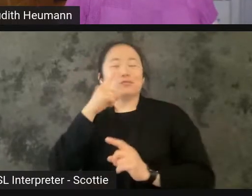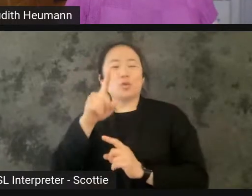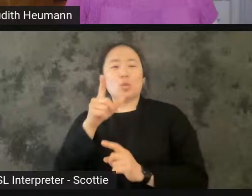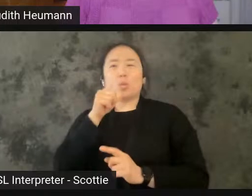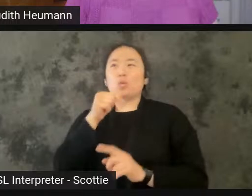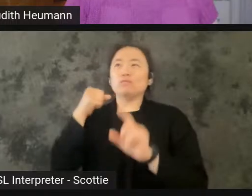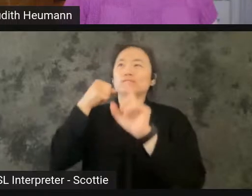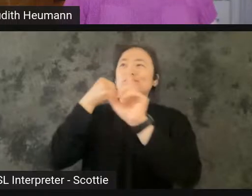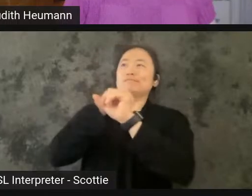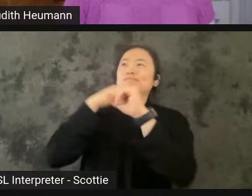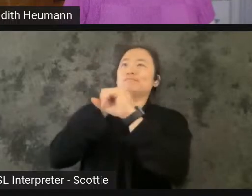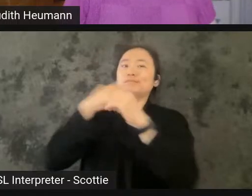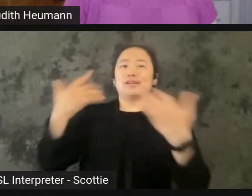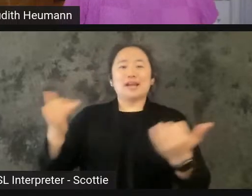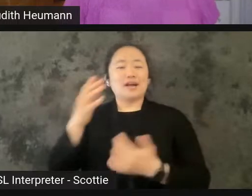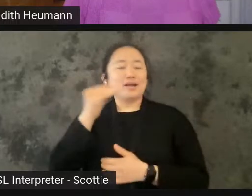forward.